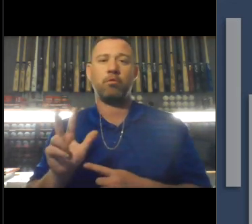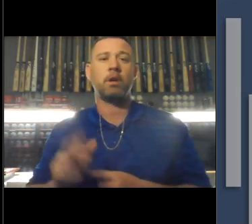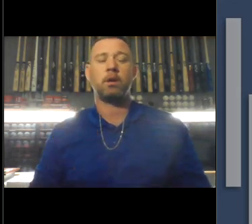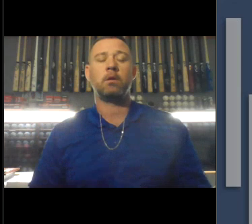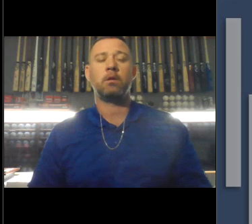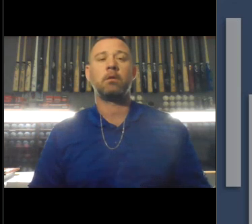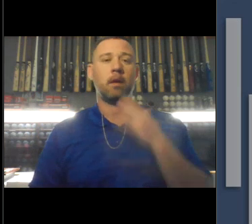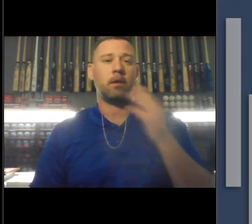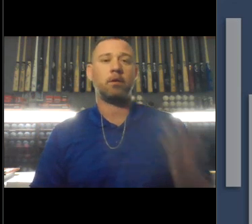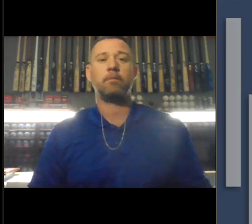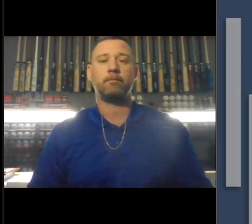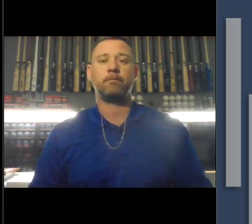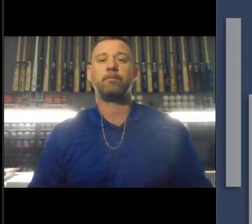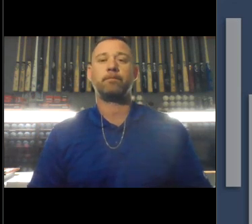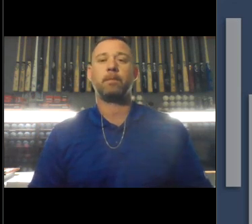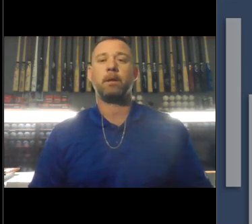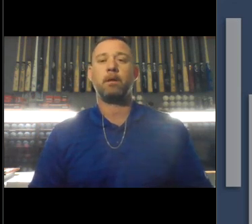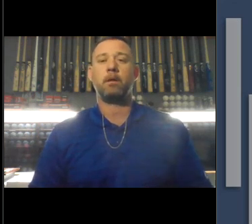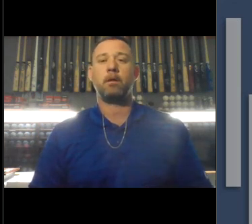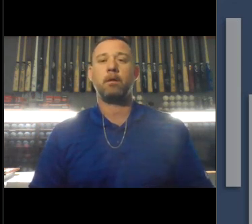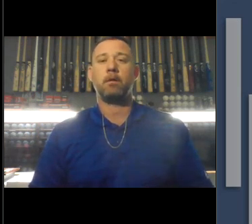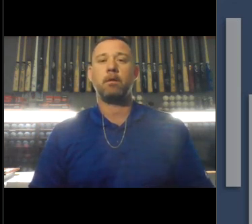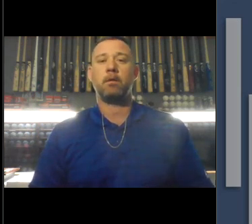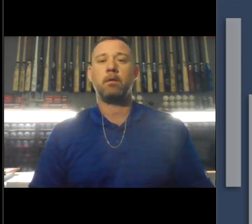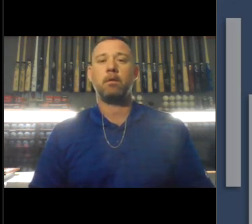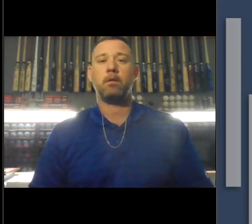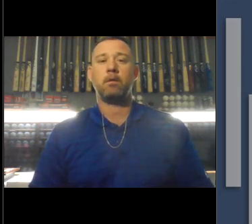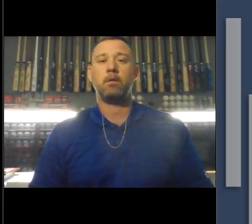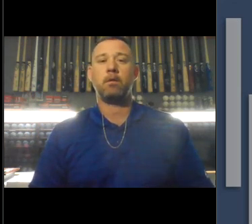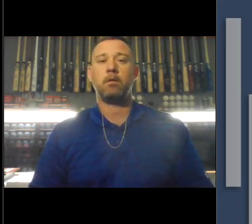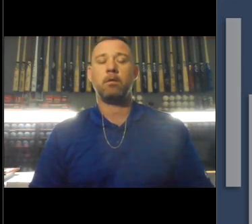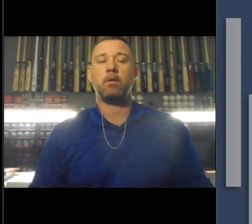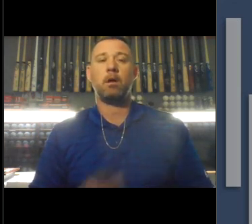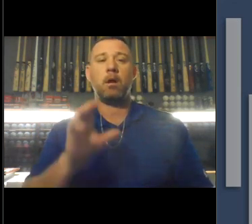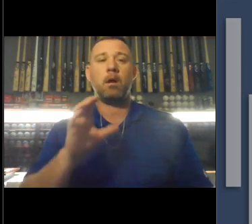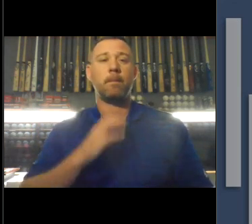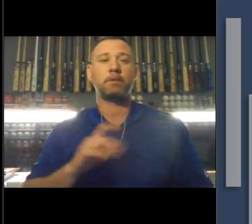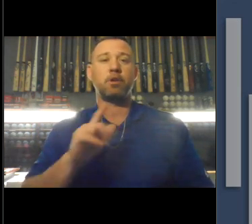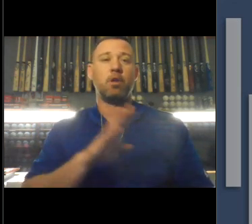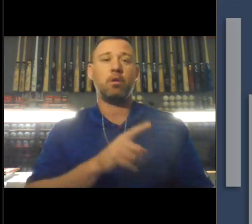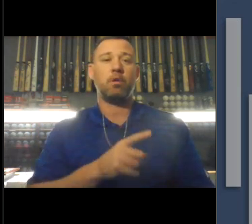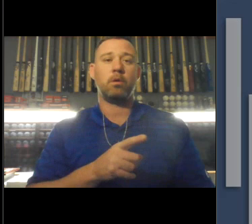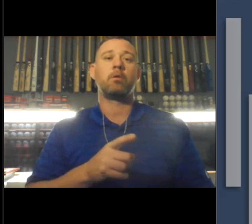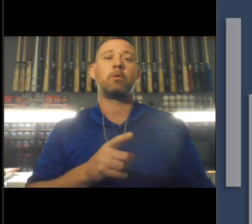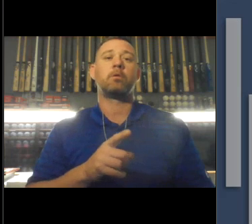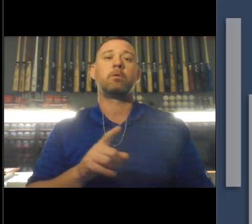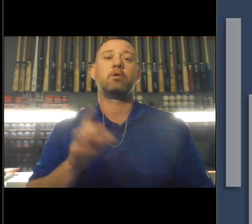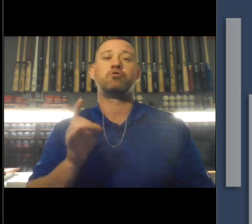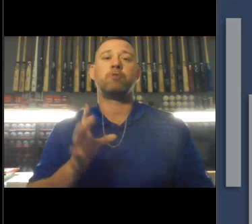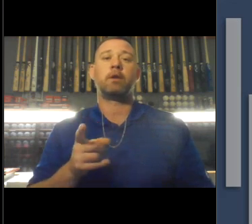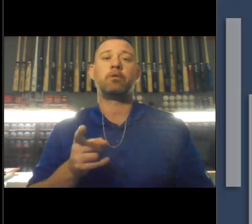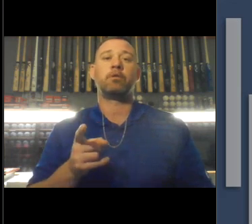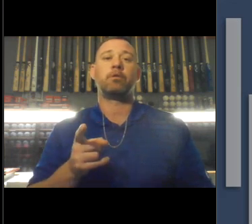Thank you. And Chair, Madam Chair, if I could, Yes, Commissioner Liu? Director Tavares,